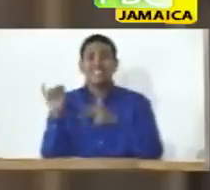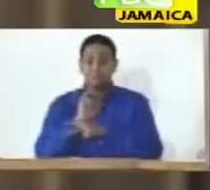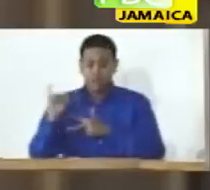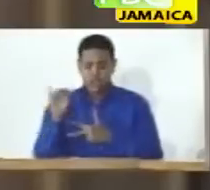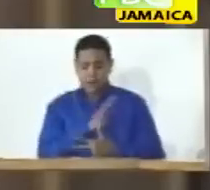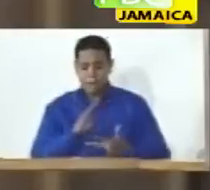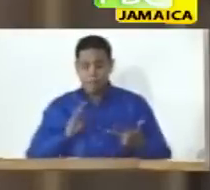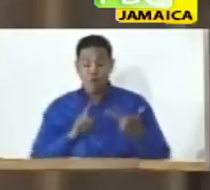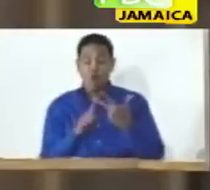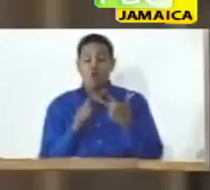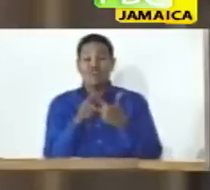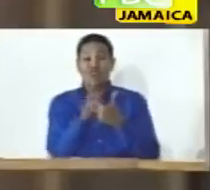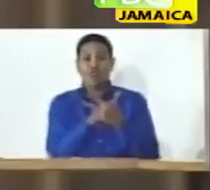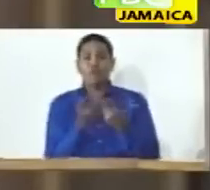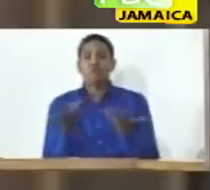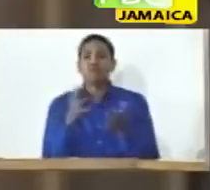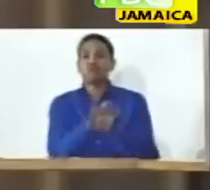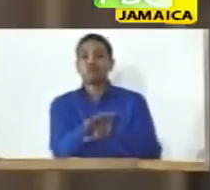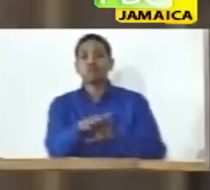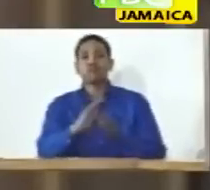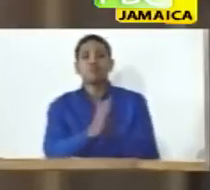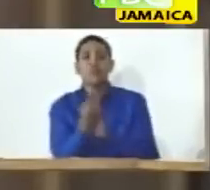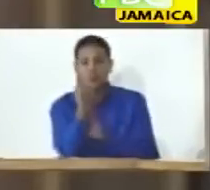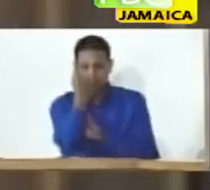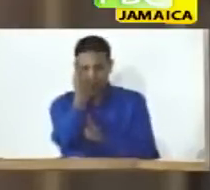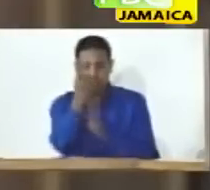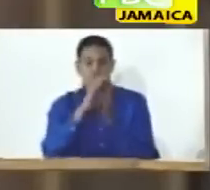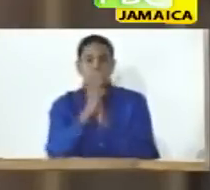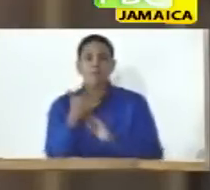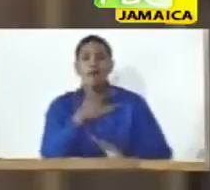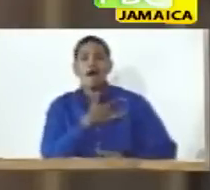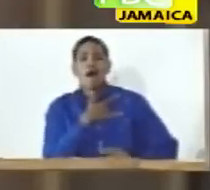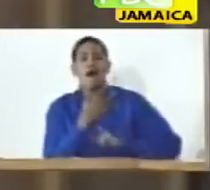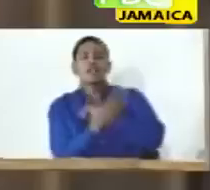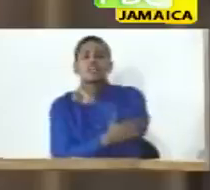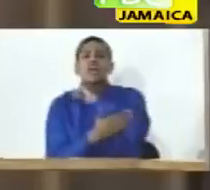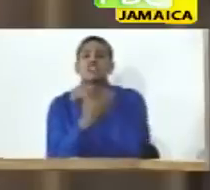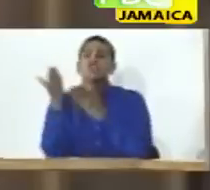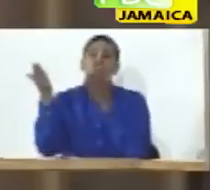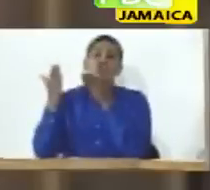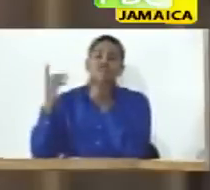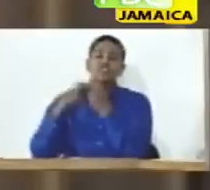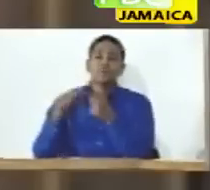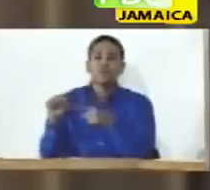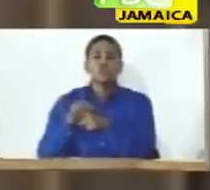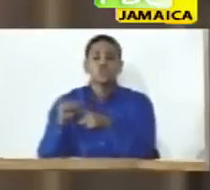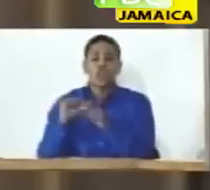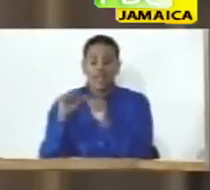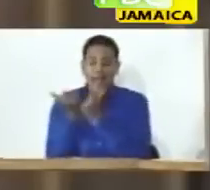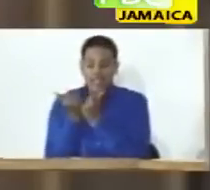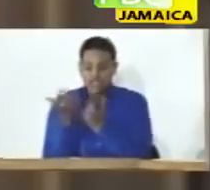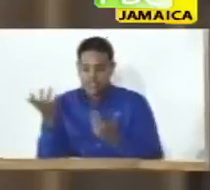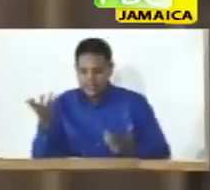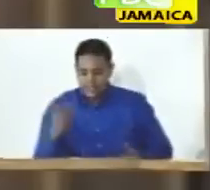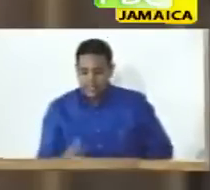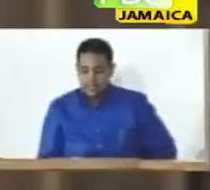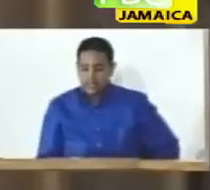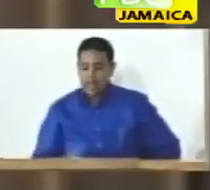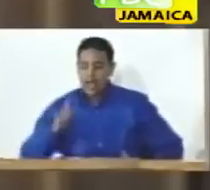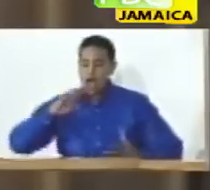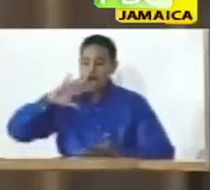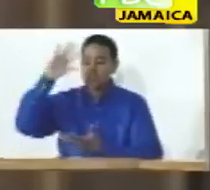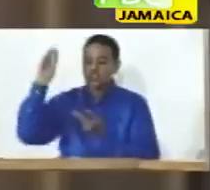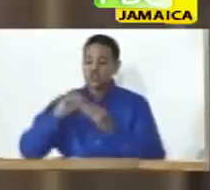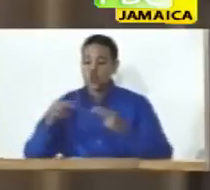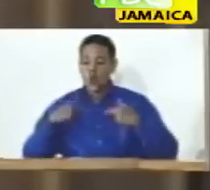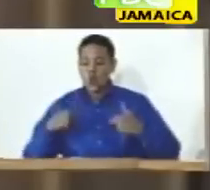were merged to create the HEART National Service and Training Agency Trust, a total